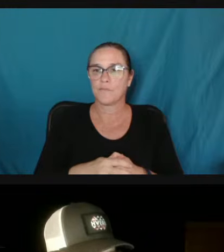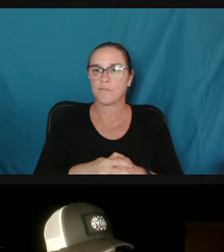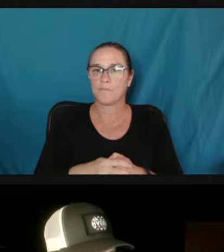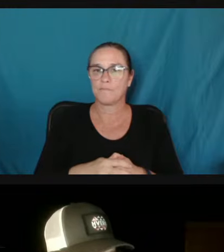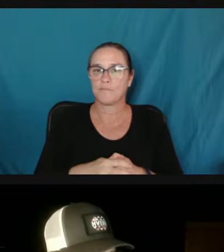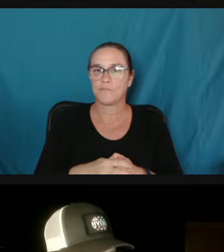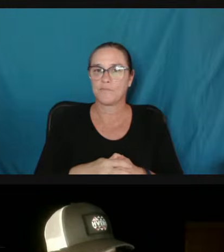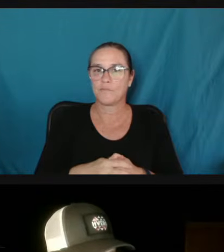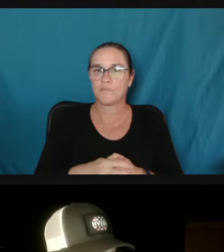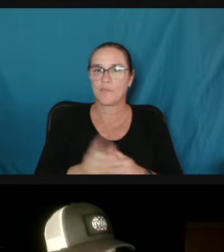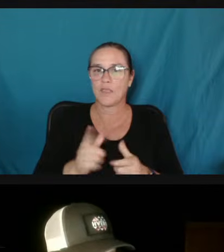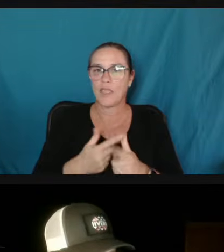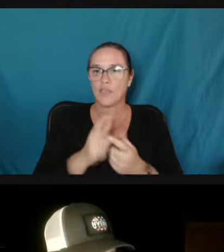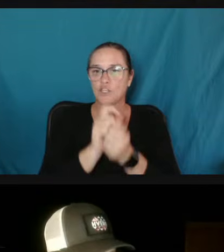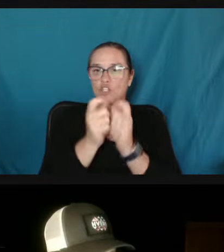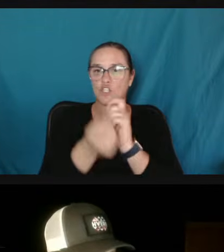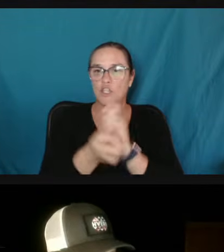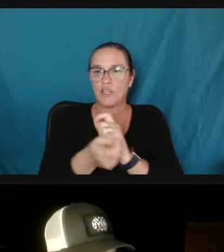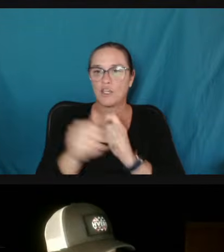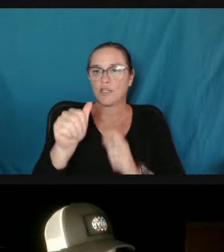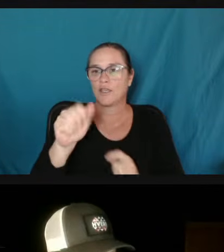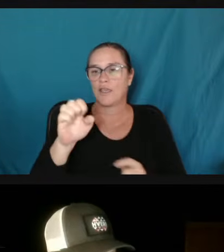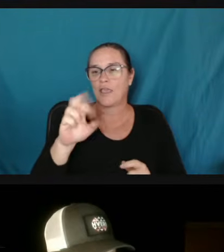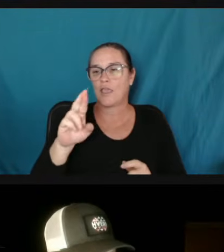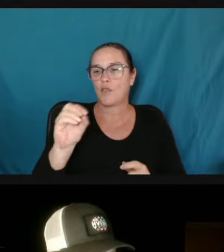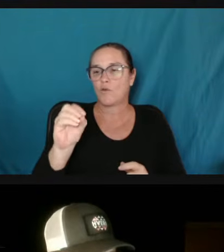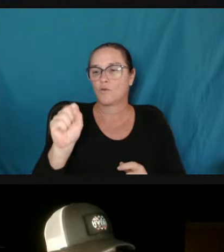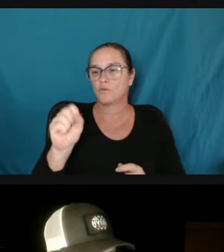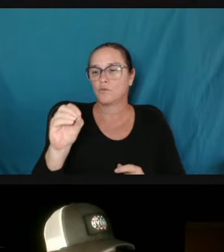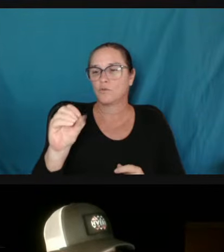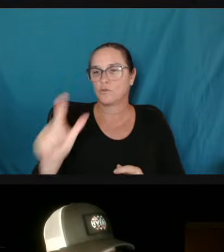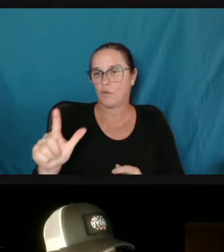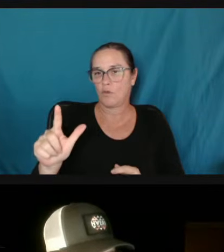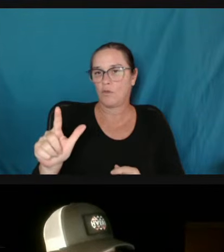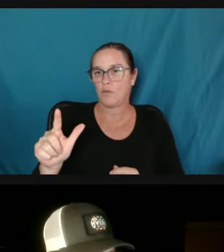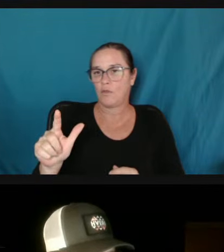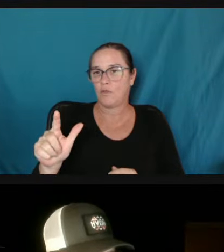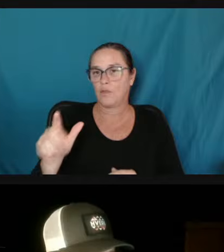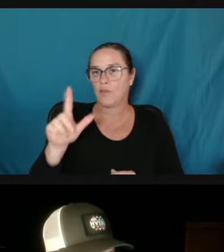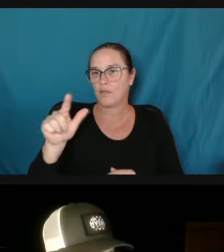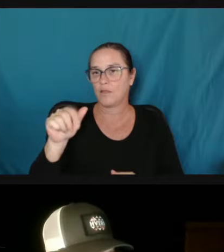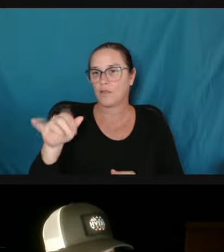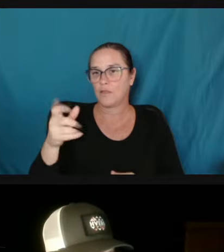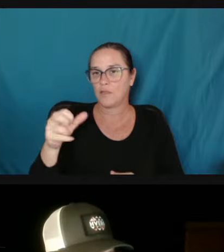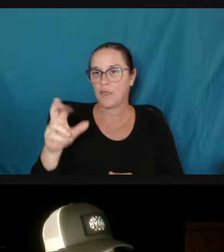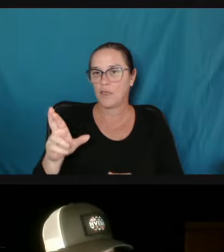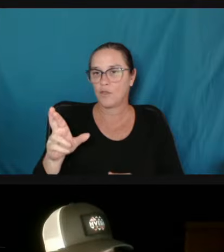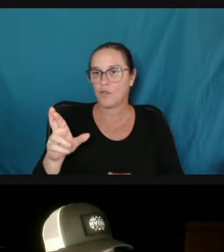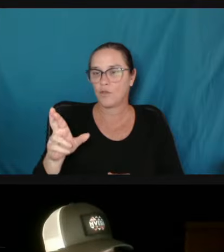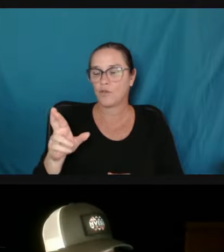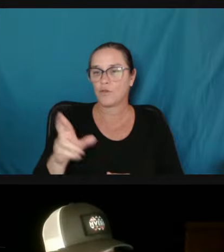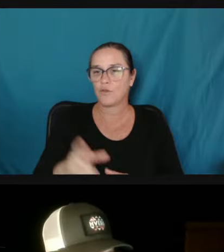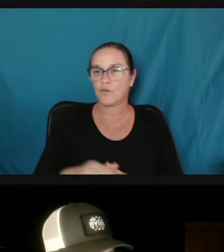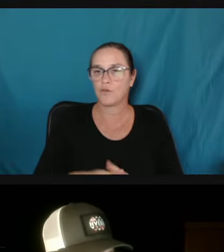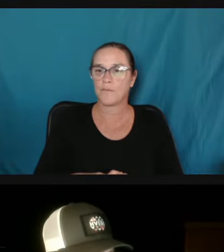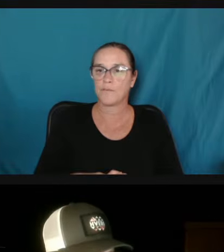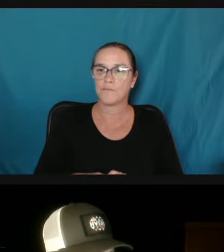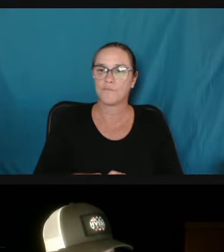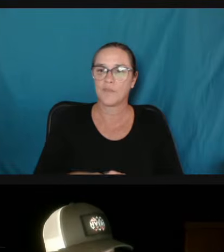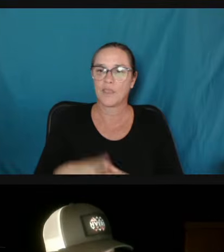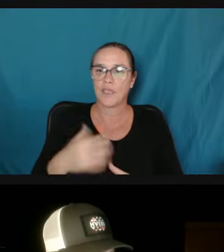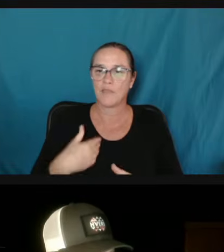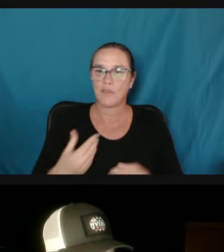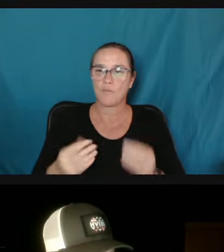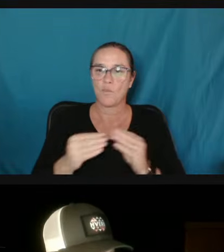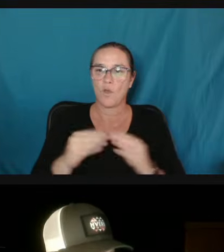to the aerosol layer, becoming that more visible volcanic haze